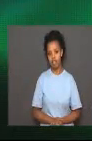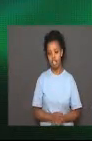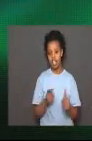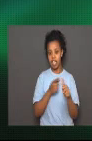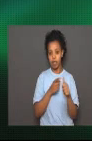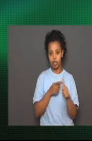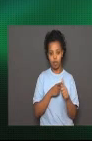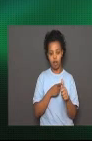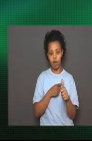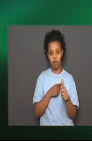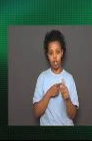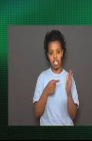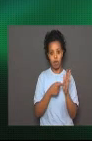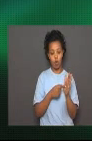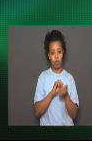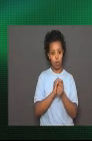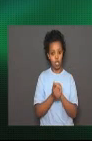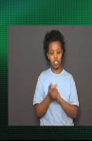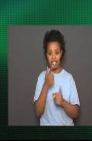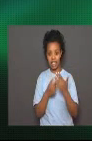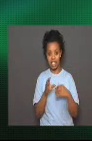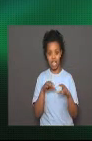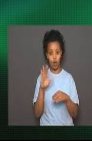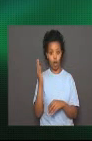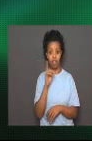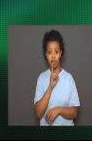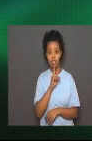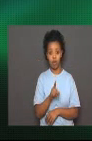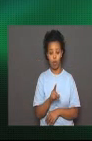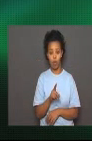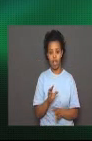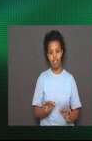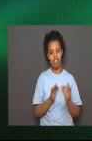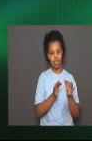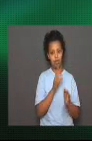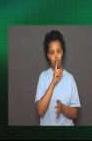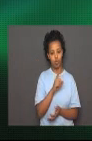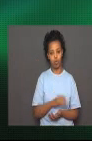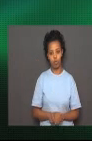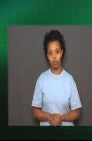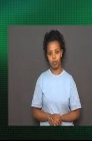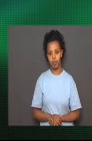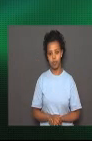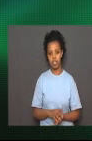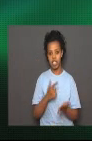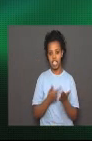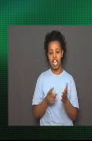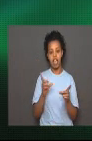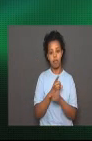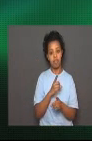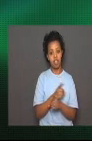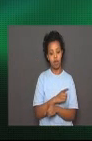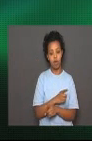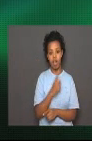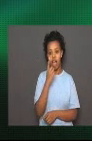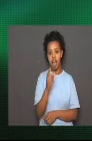first type of point mutation we discussed was substitution. This occurs